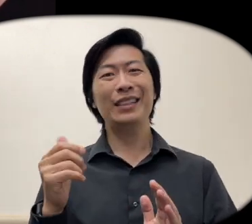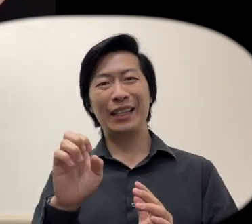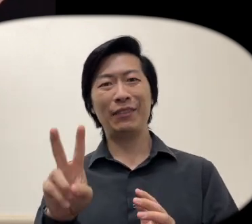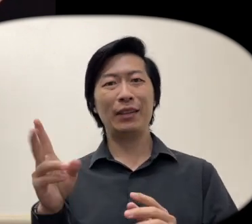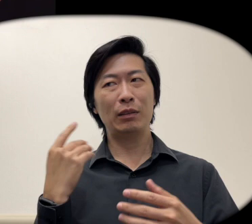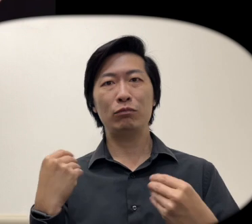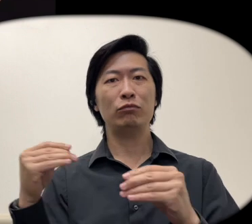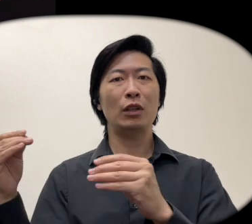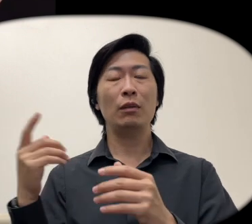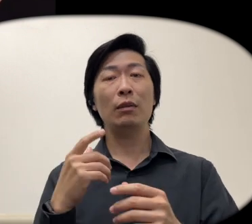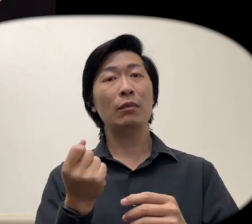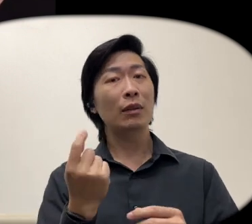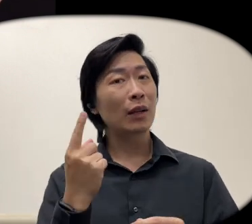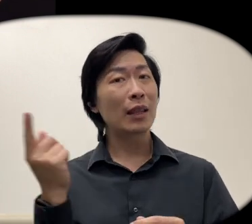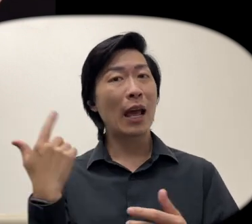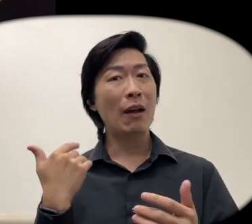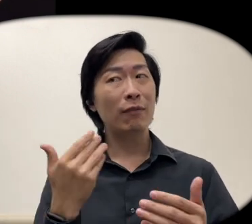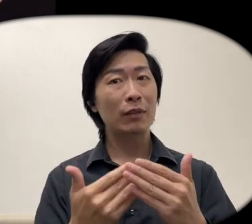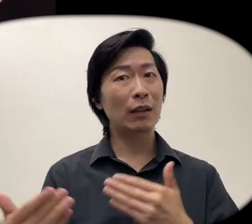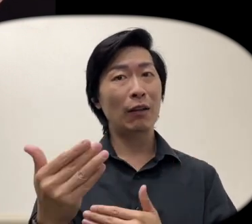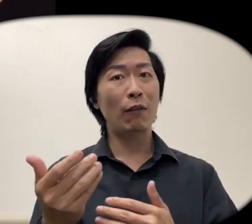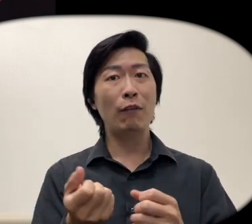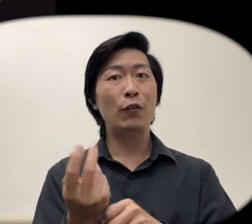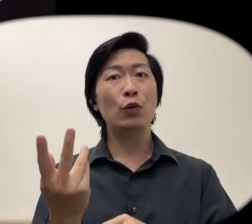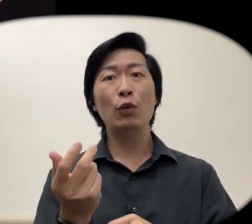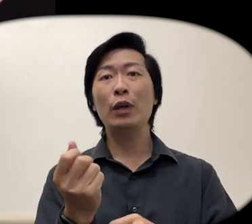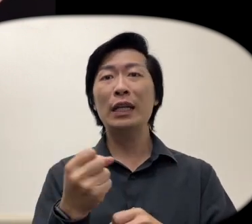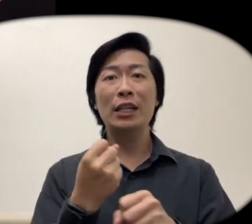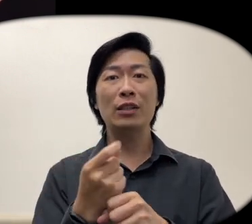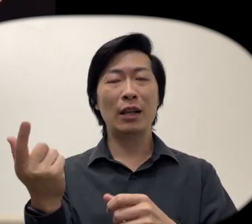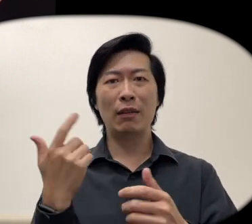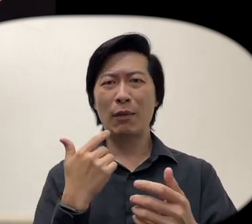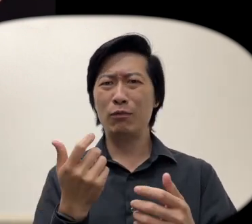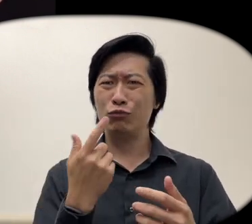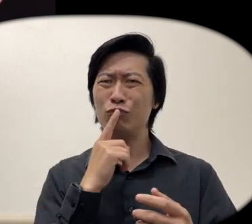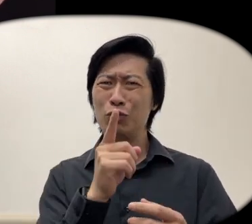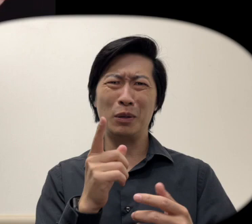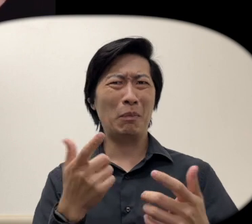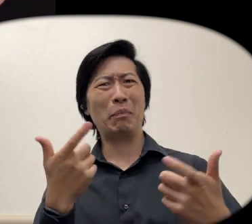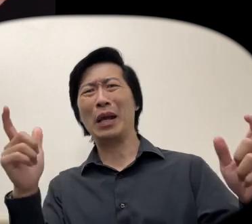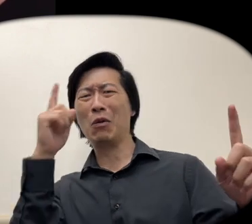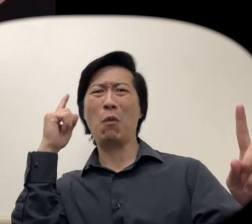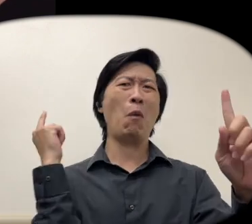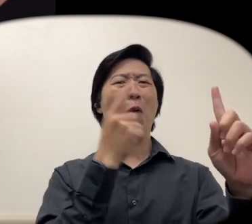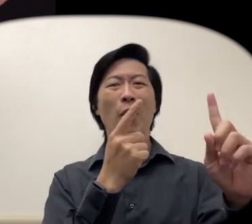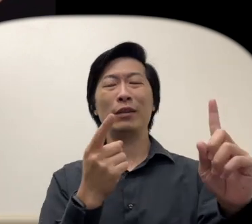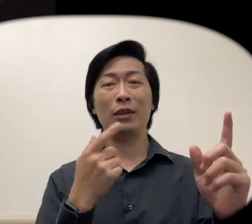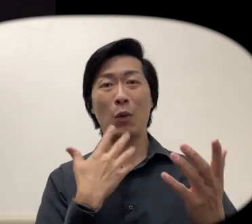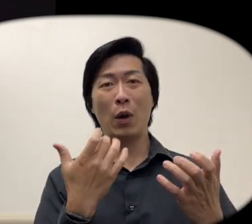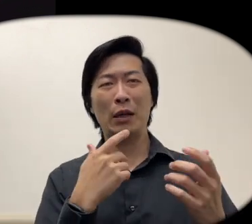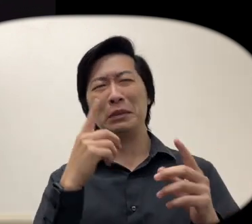for a long time. However, for the next few years, they have a lot of plans and some really ambitious targets, and I want to put those targets to the